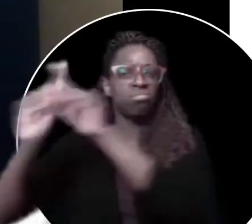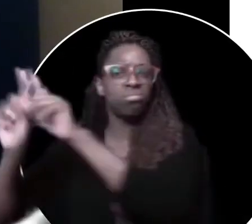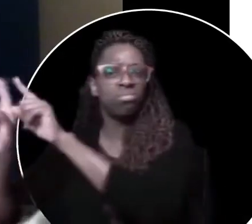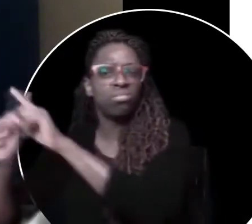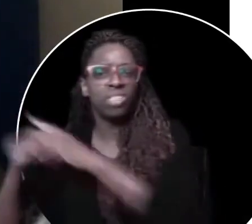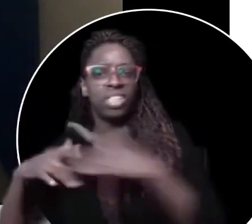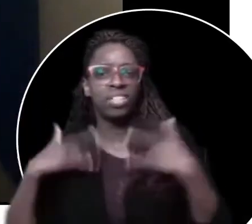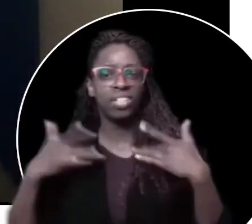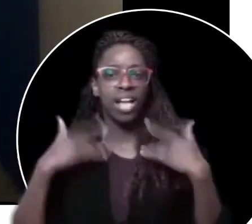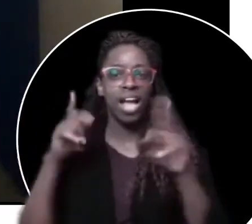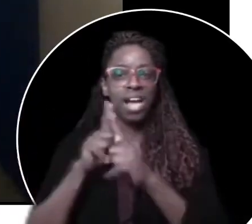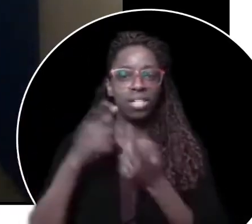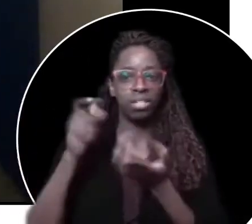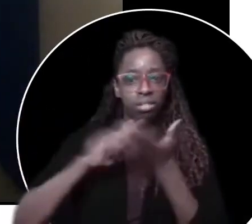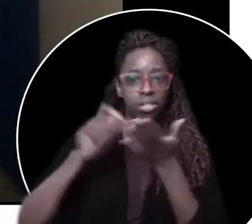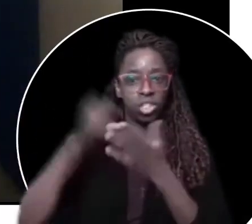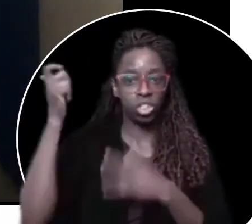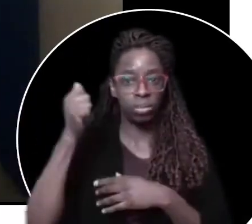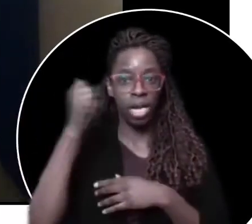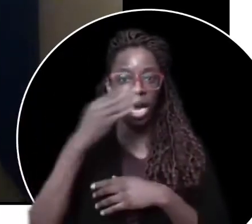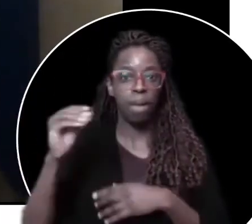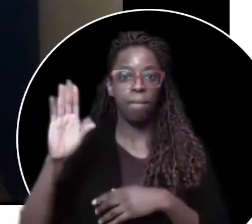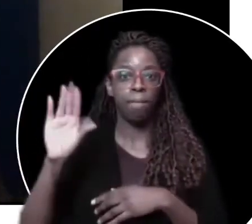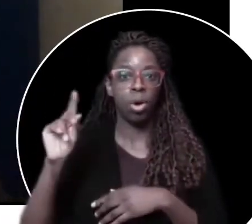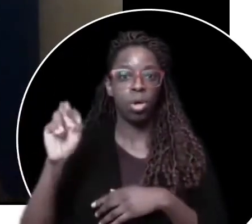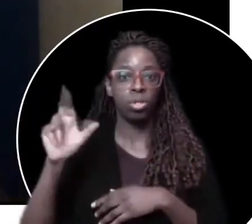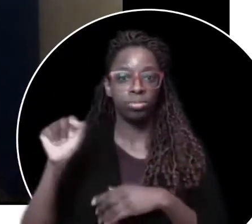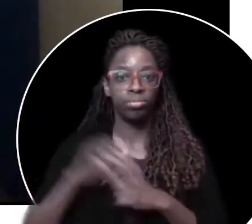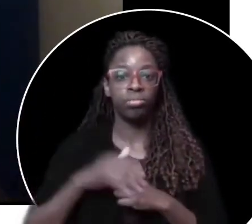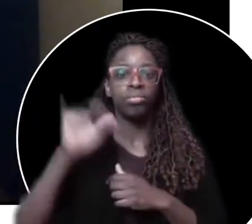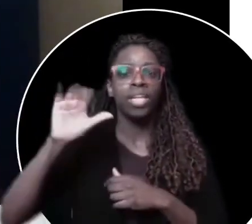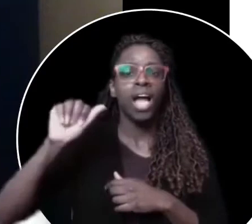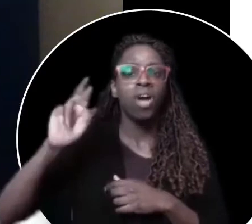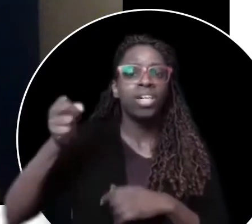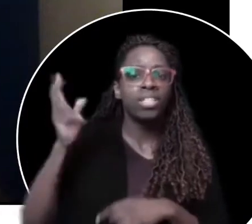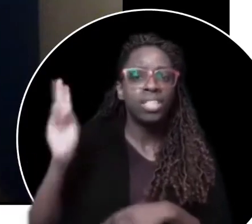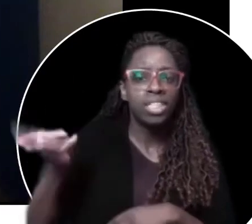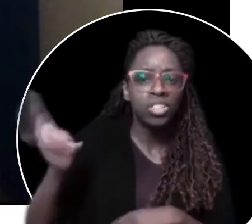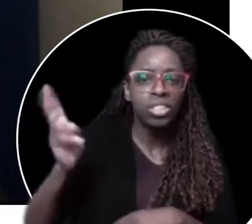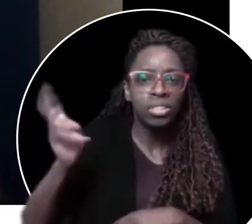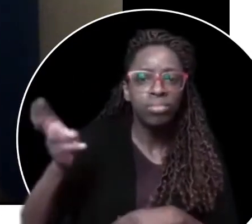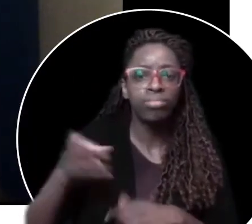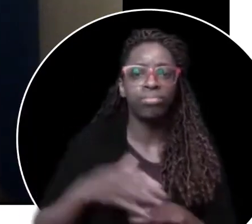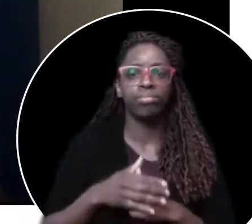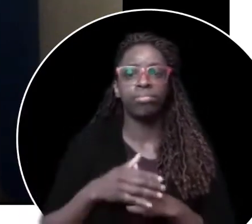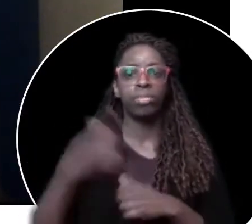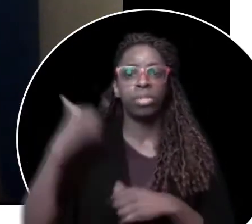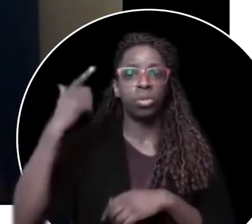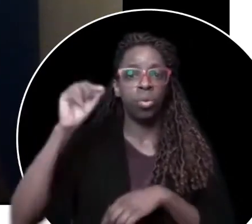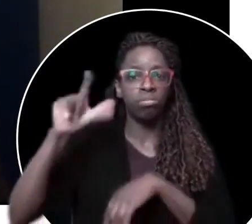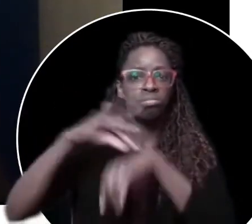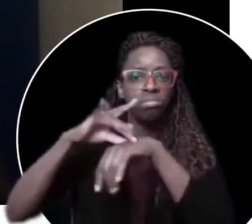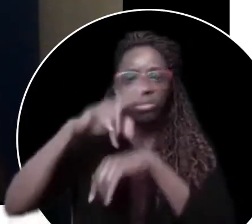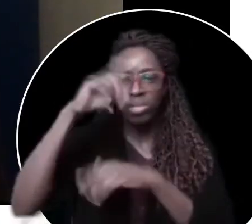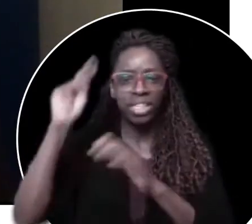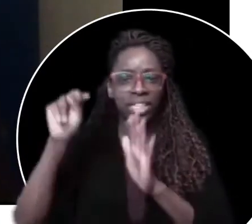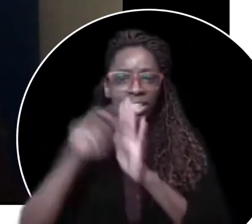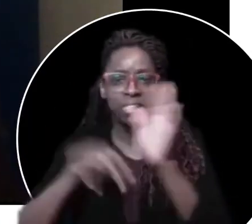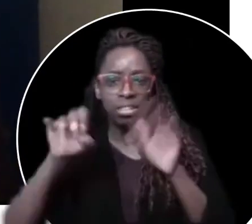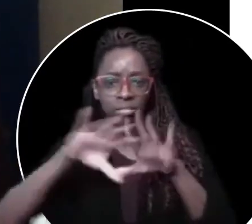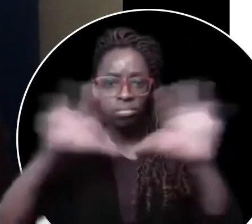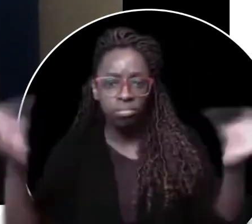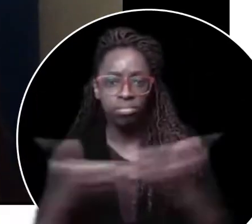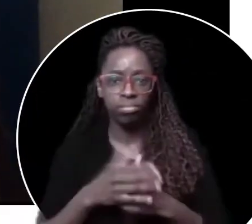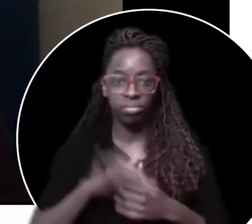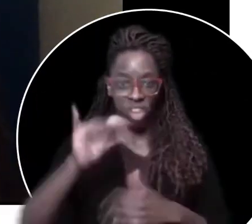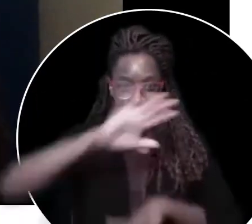solidarity. That is the work to be done. That is where the transformation can be possible. So I'll stop